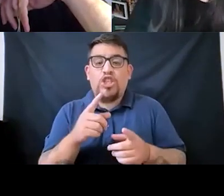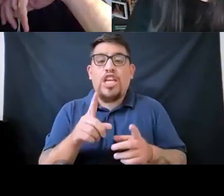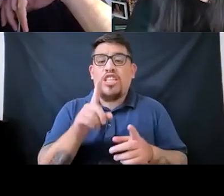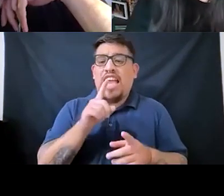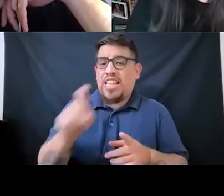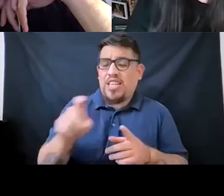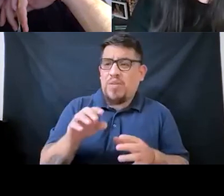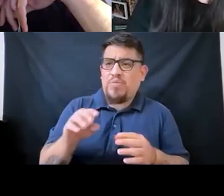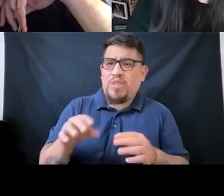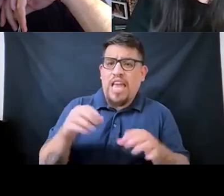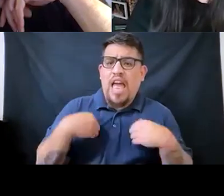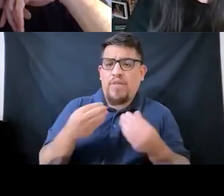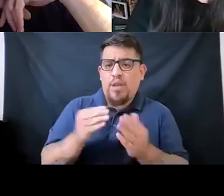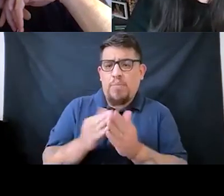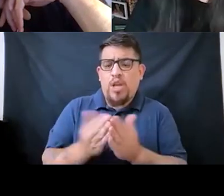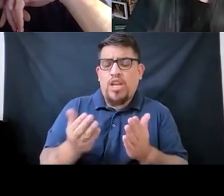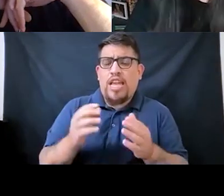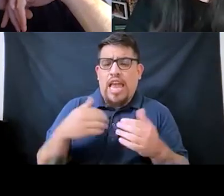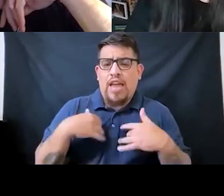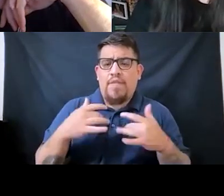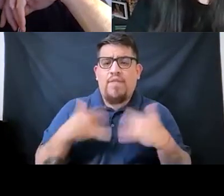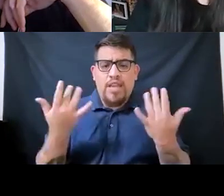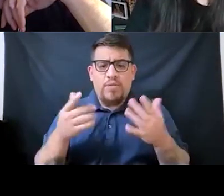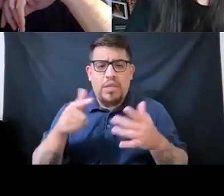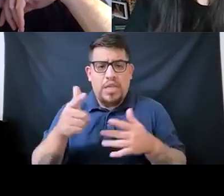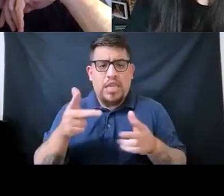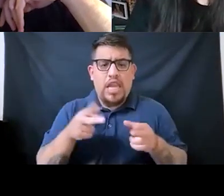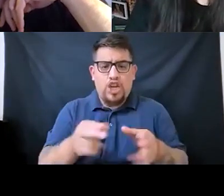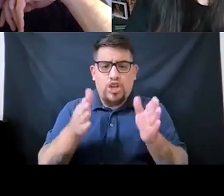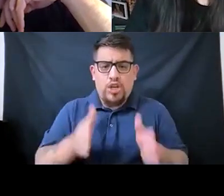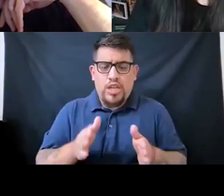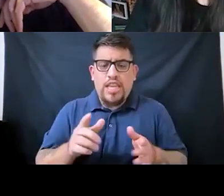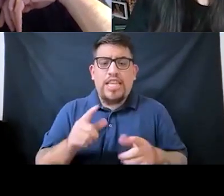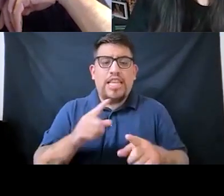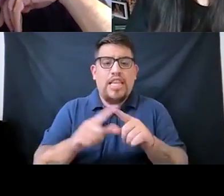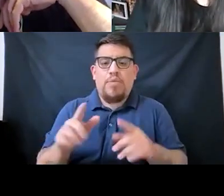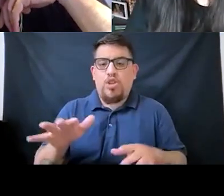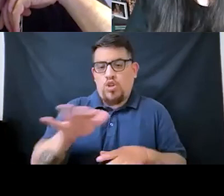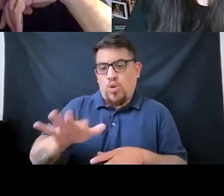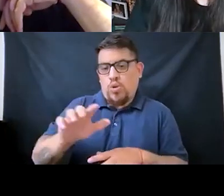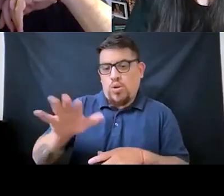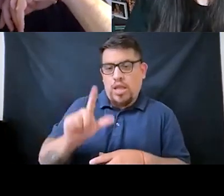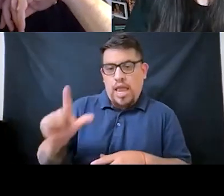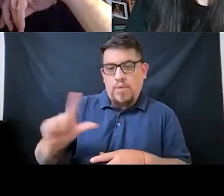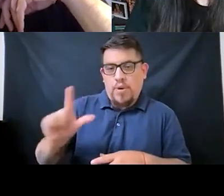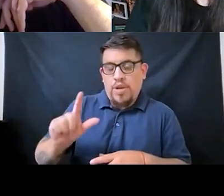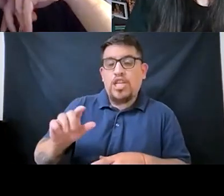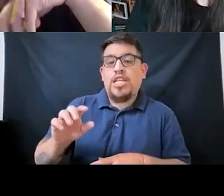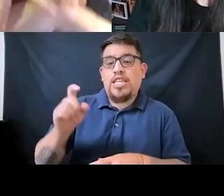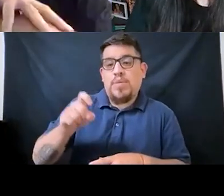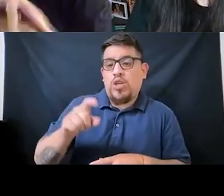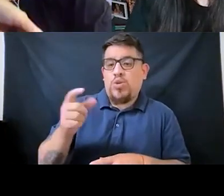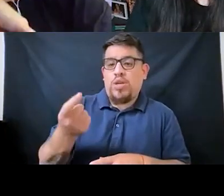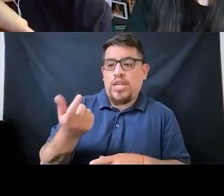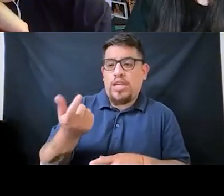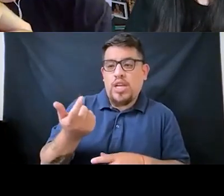them to host events with these editors and the same with your local libraries. And we should be doing that